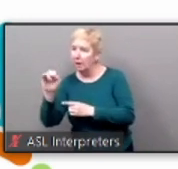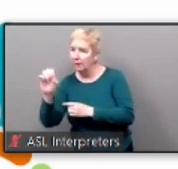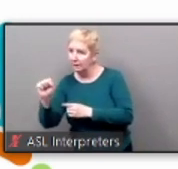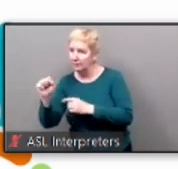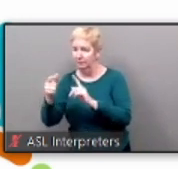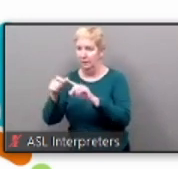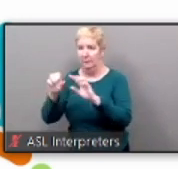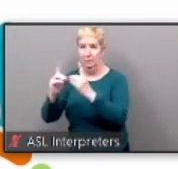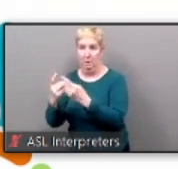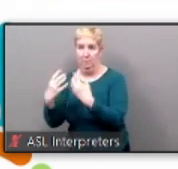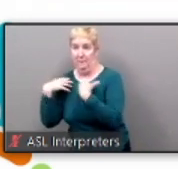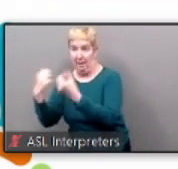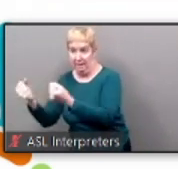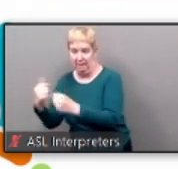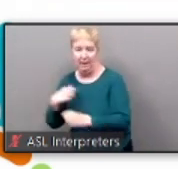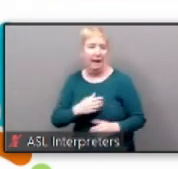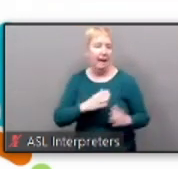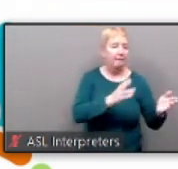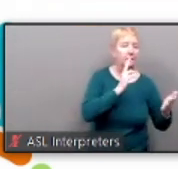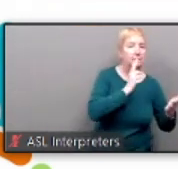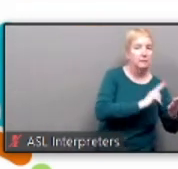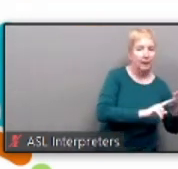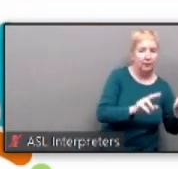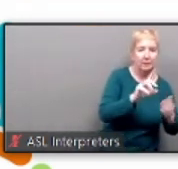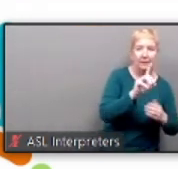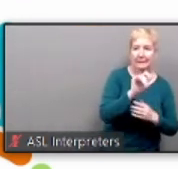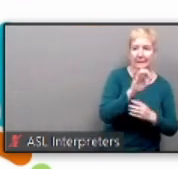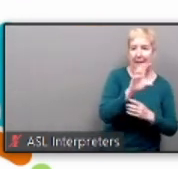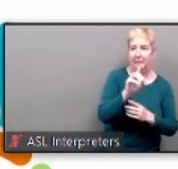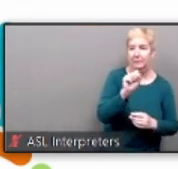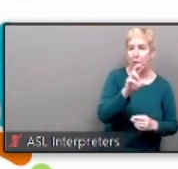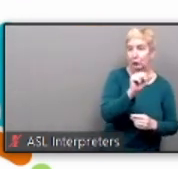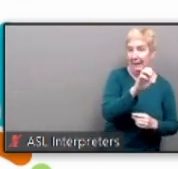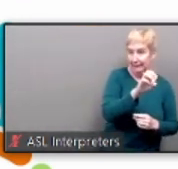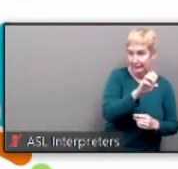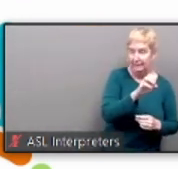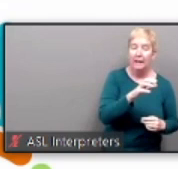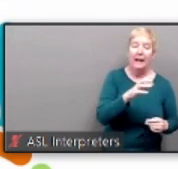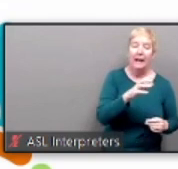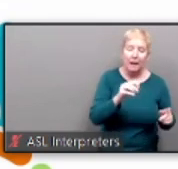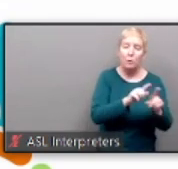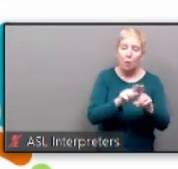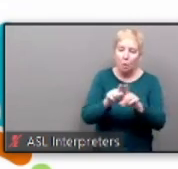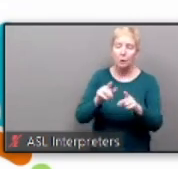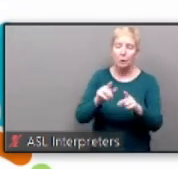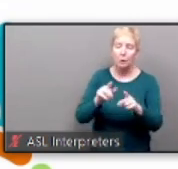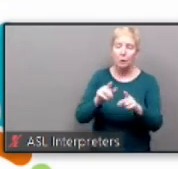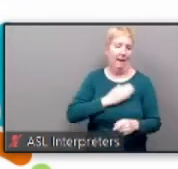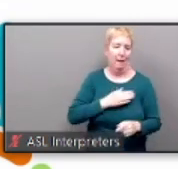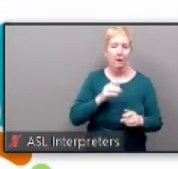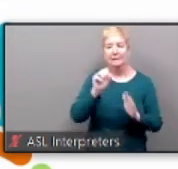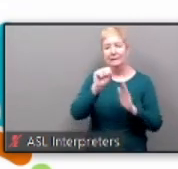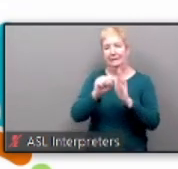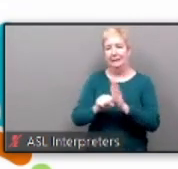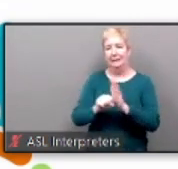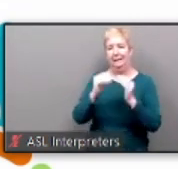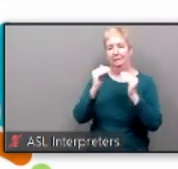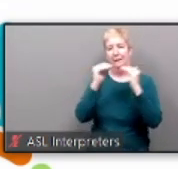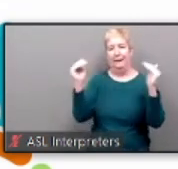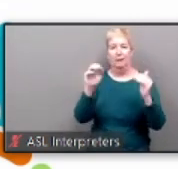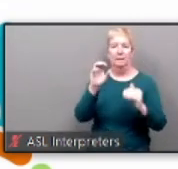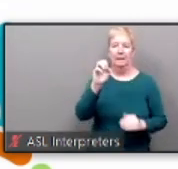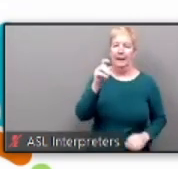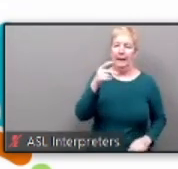Health, David Scrase with the Human Services Department, as well by our state epidemiologist, Dr. Christine